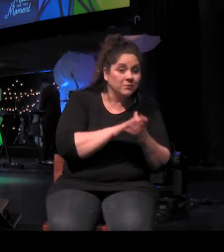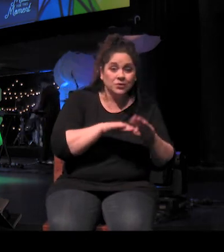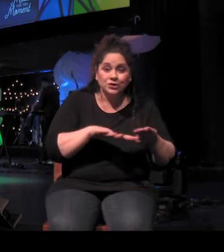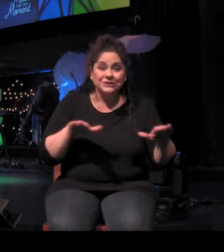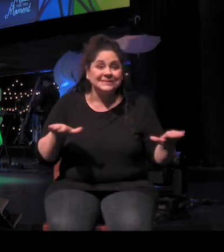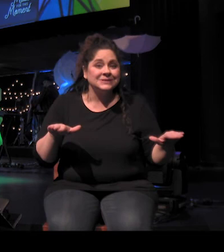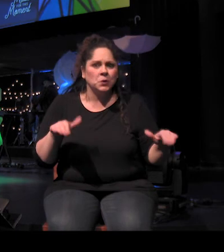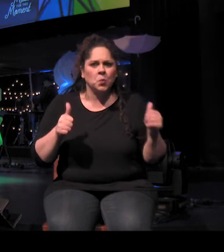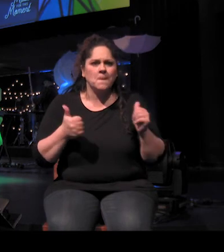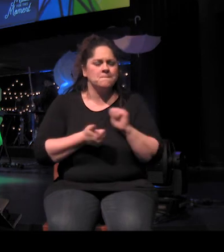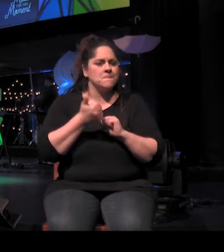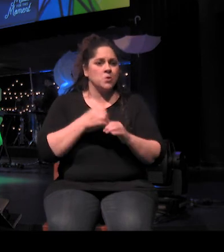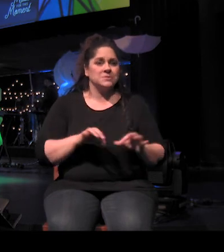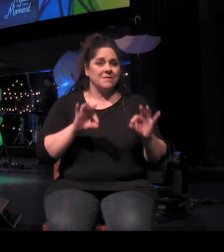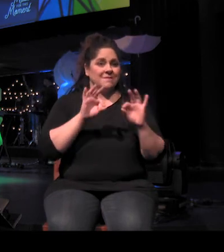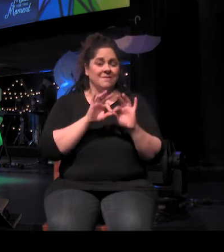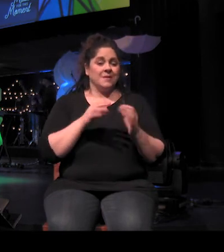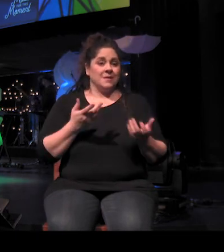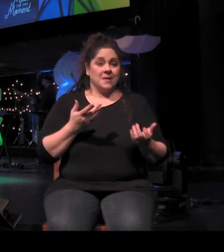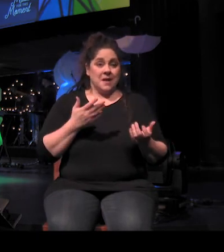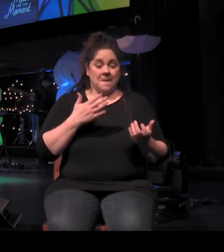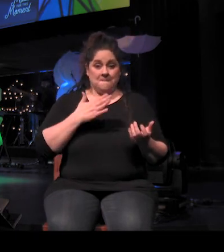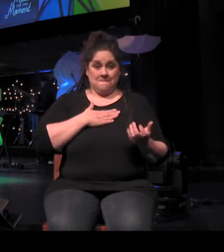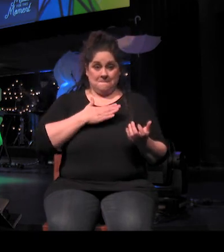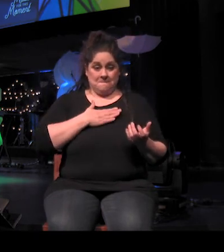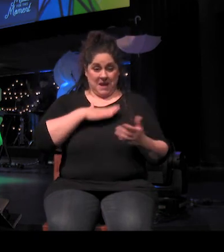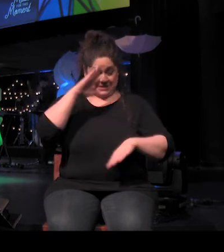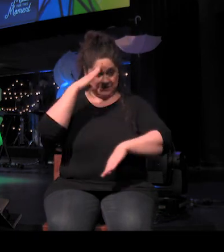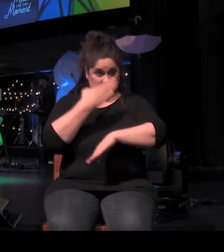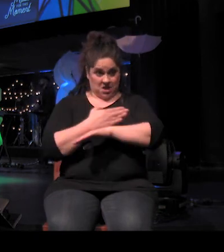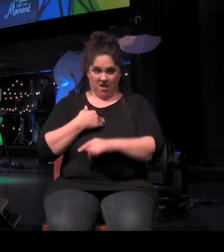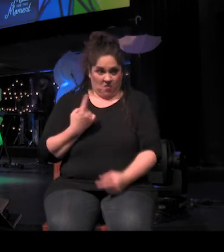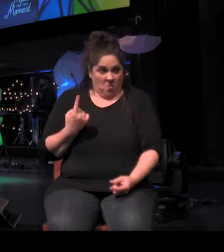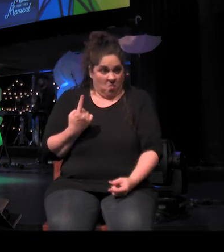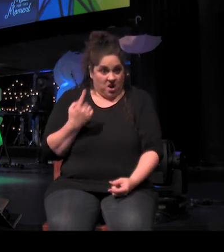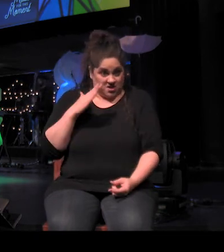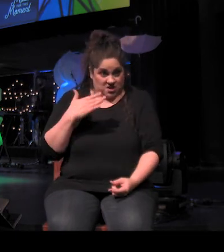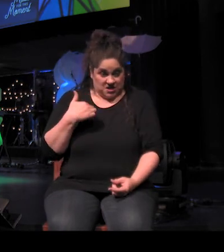If it was up to me, I don't think I could give up my only son.